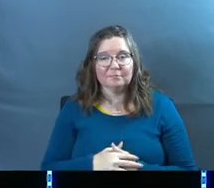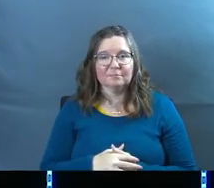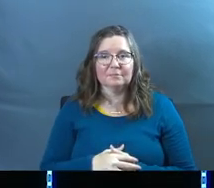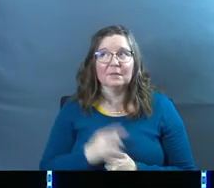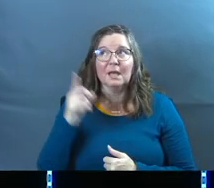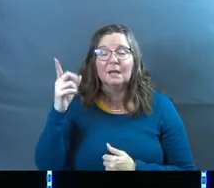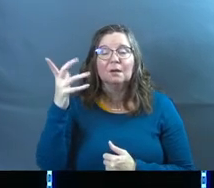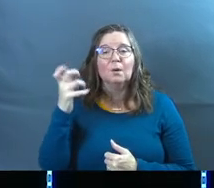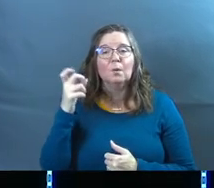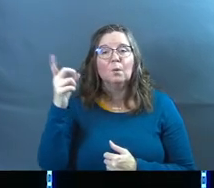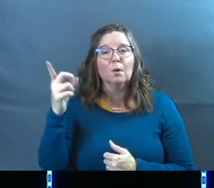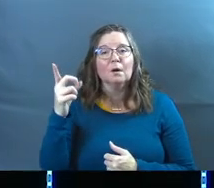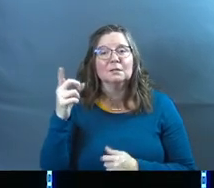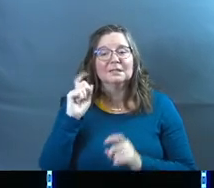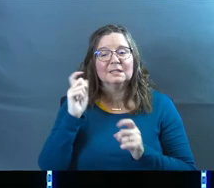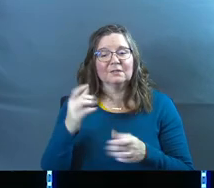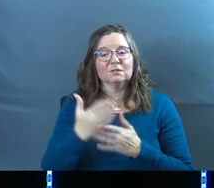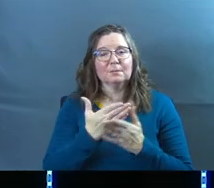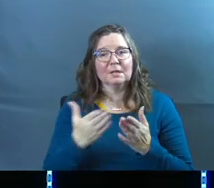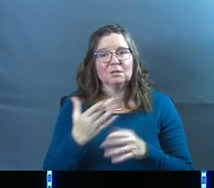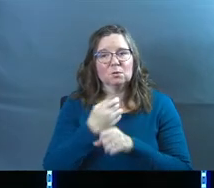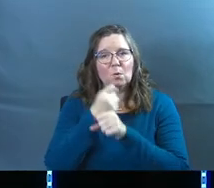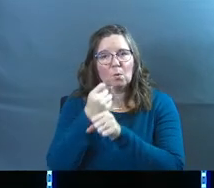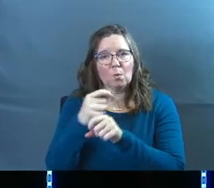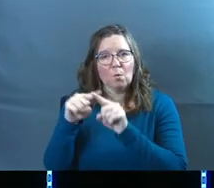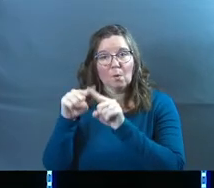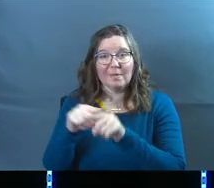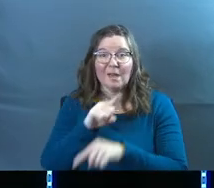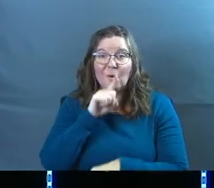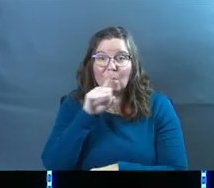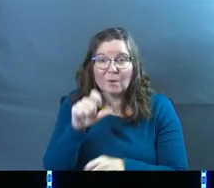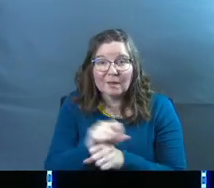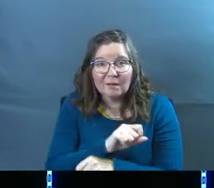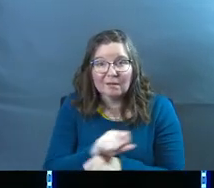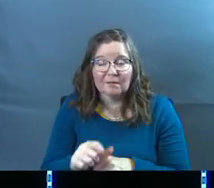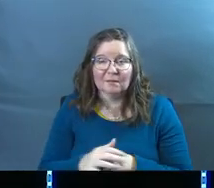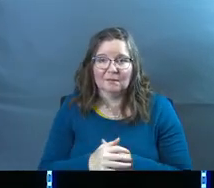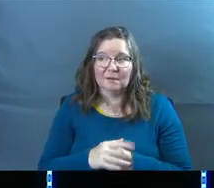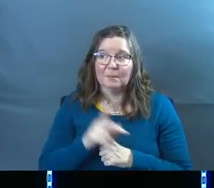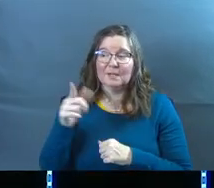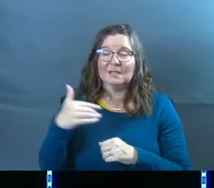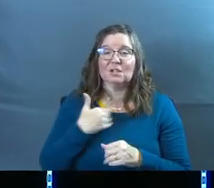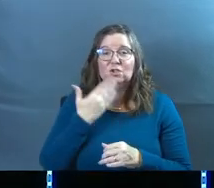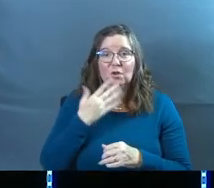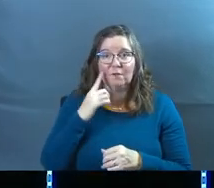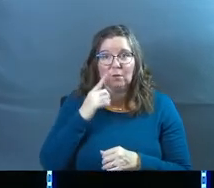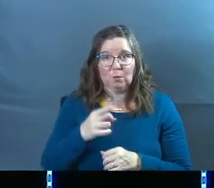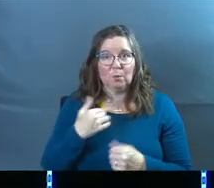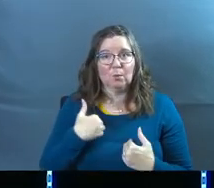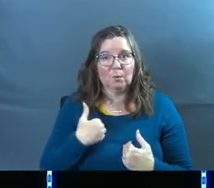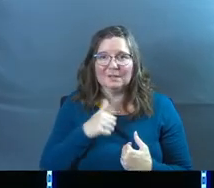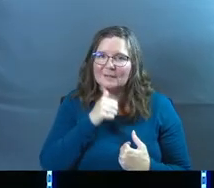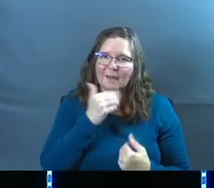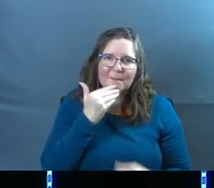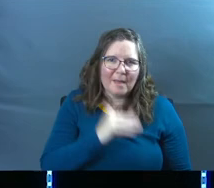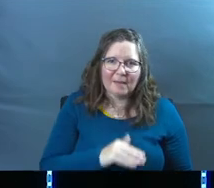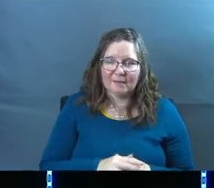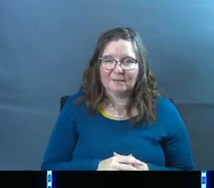And he wants to give you some things to hold on to that are real. Because he's got good for you. Not